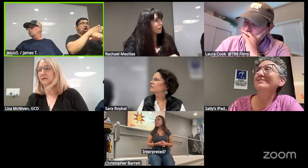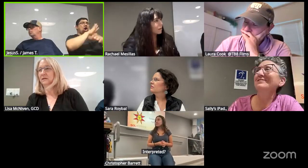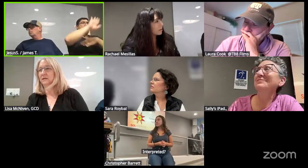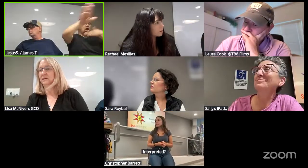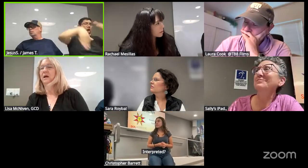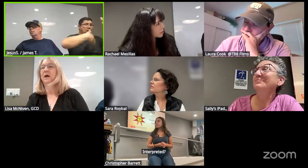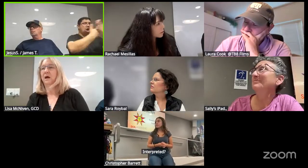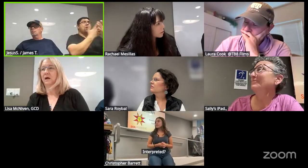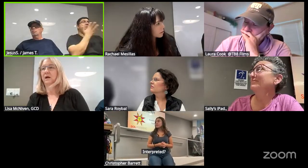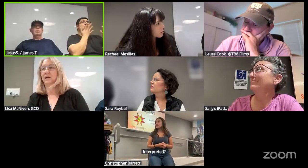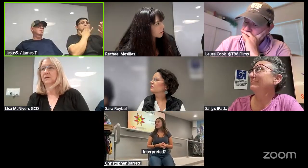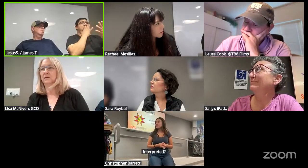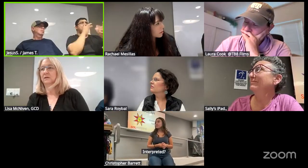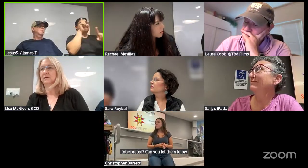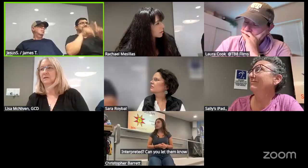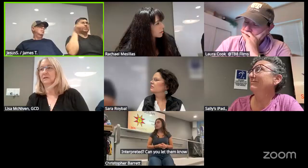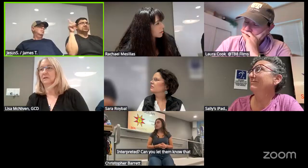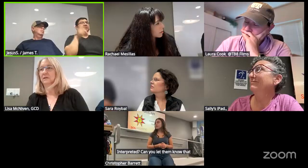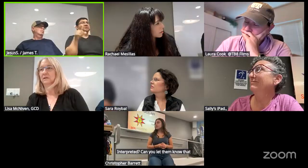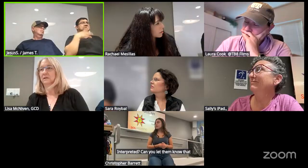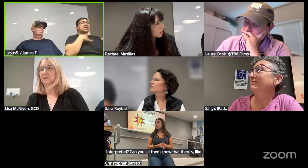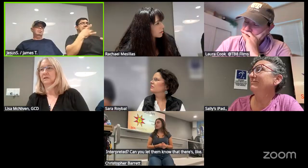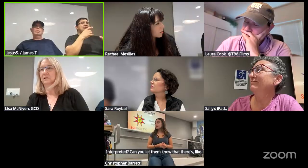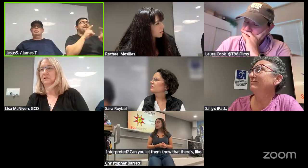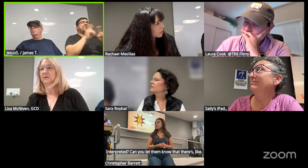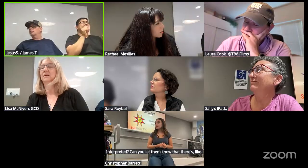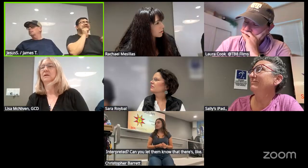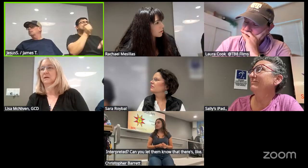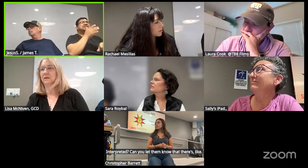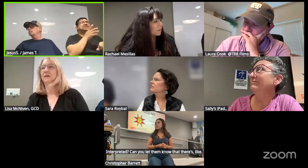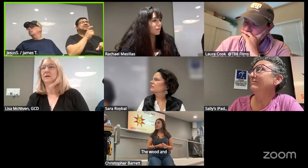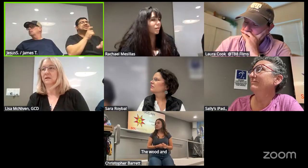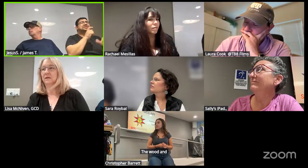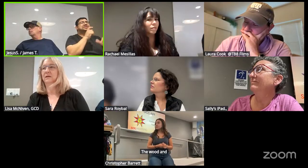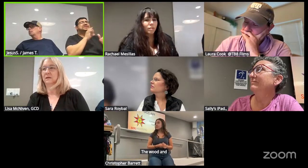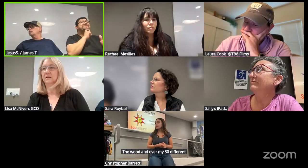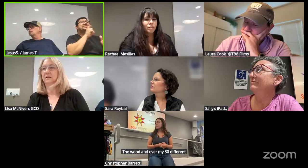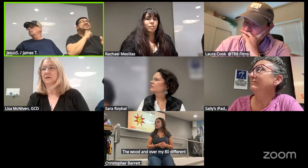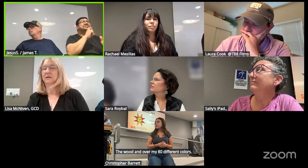you let them know that they like the wood in a variety of colors.